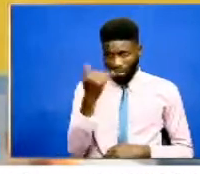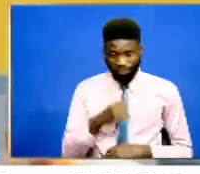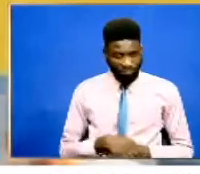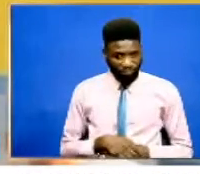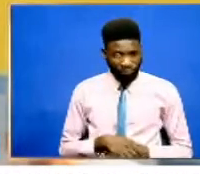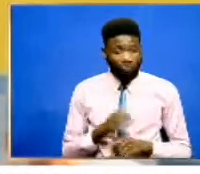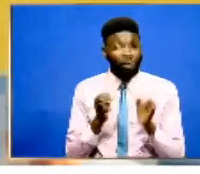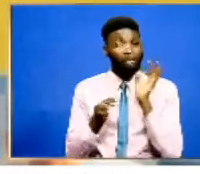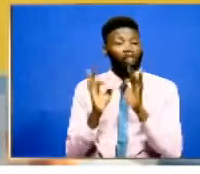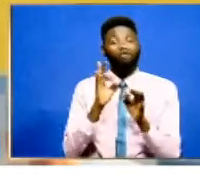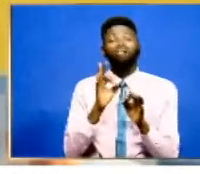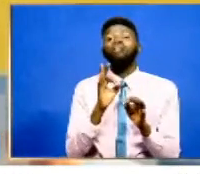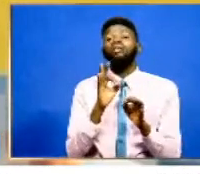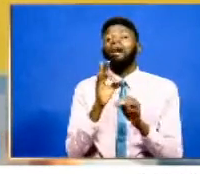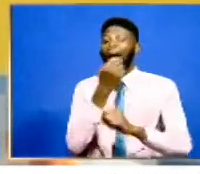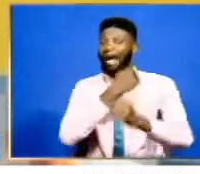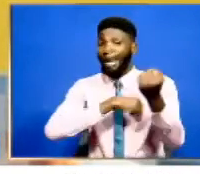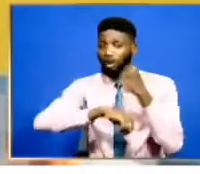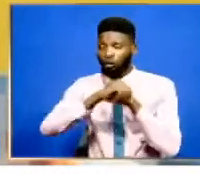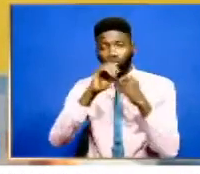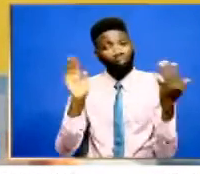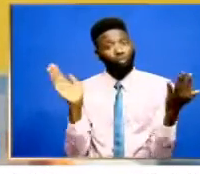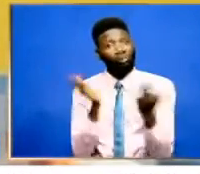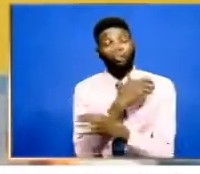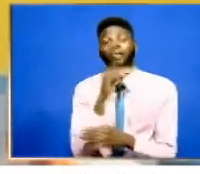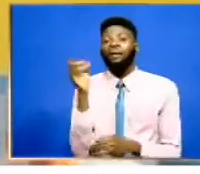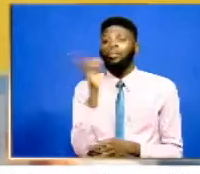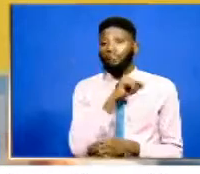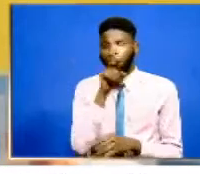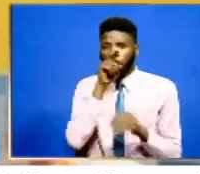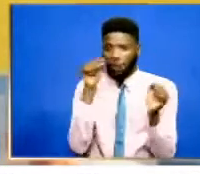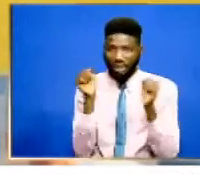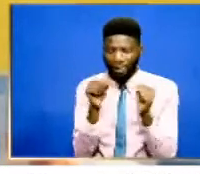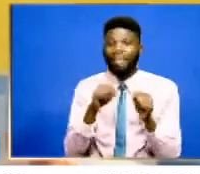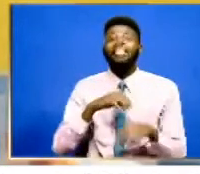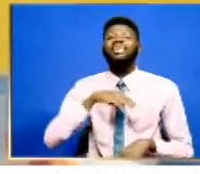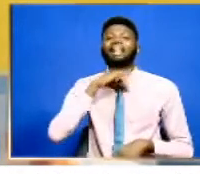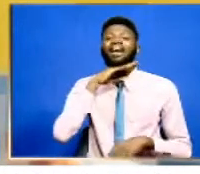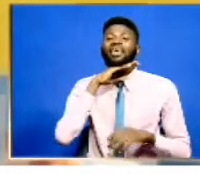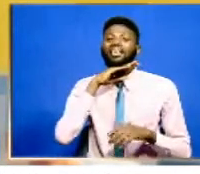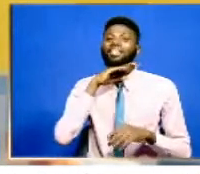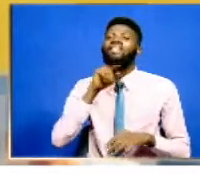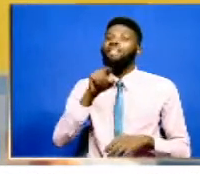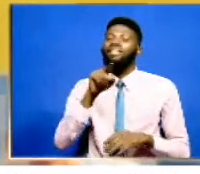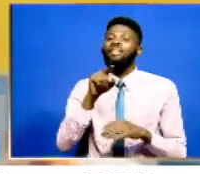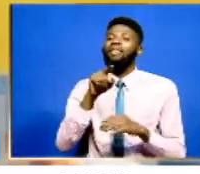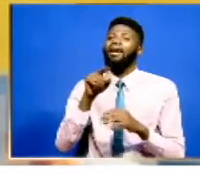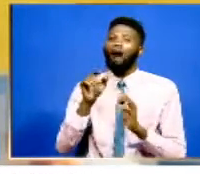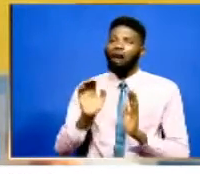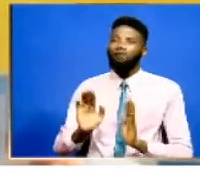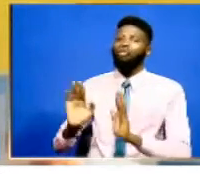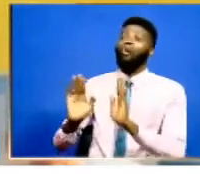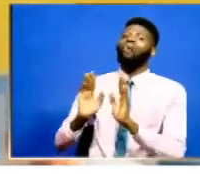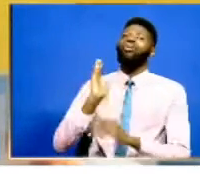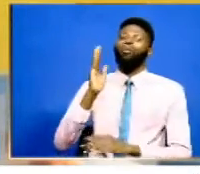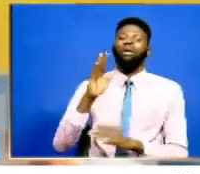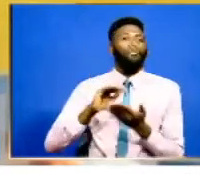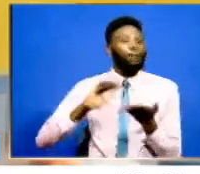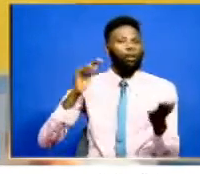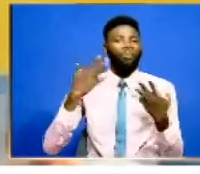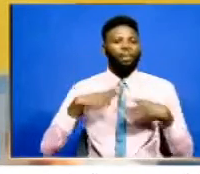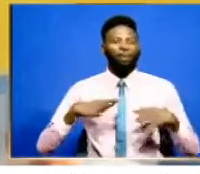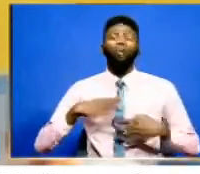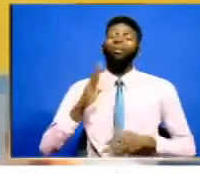many deaths occasioned by malaria will be avoided and more people will become more productive in the growth of